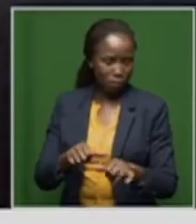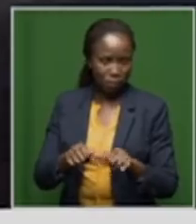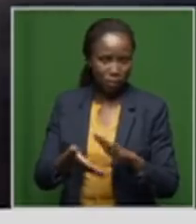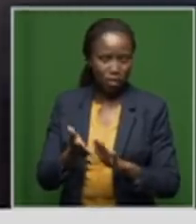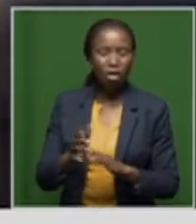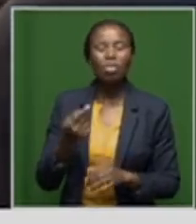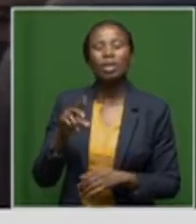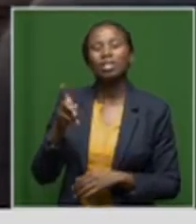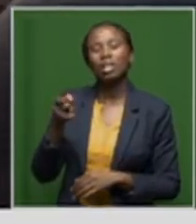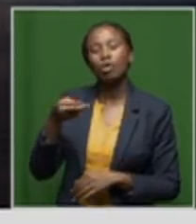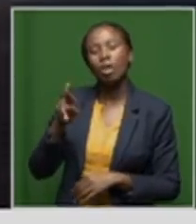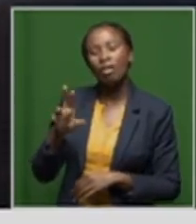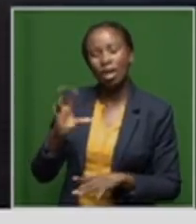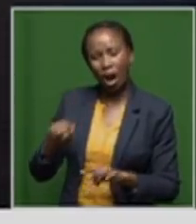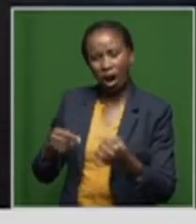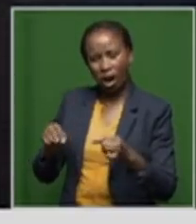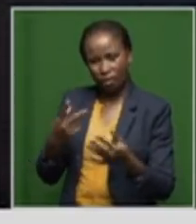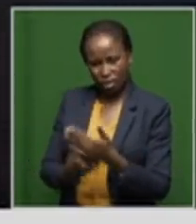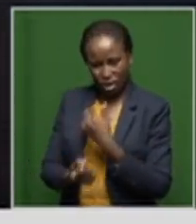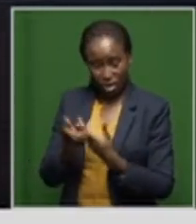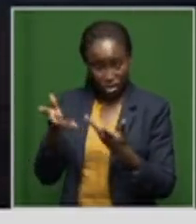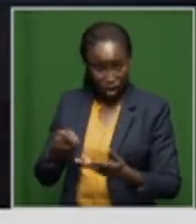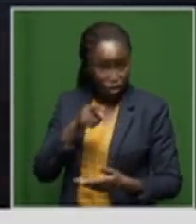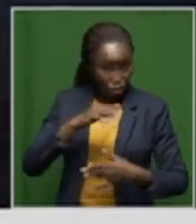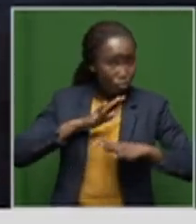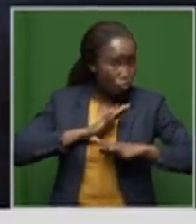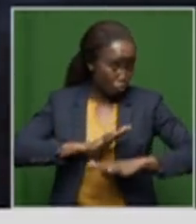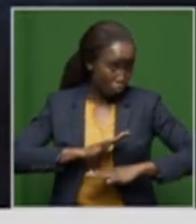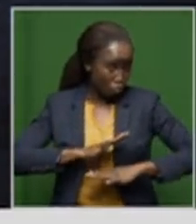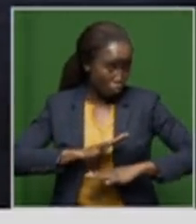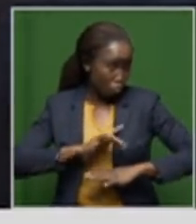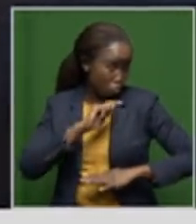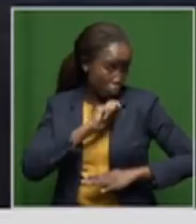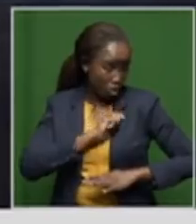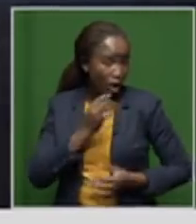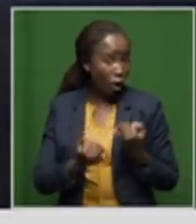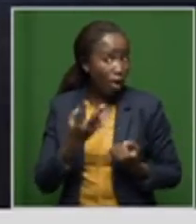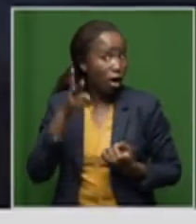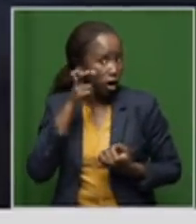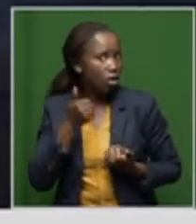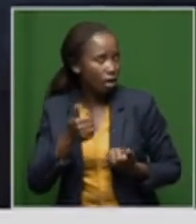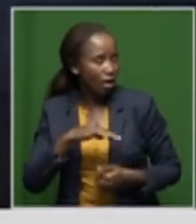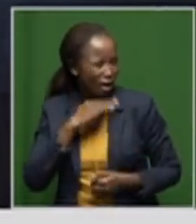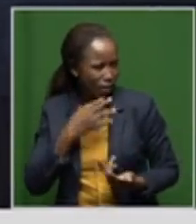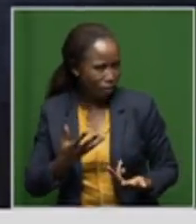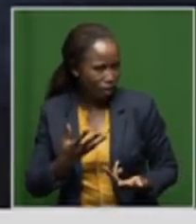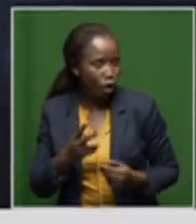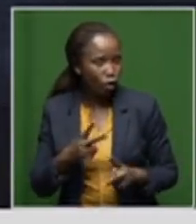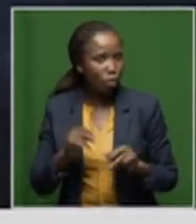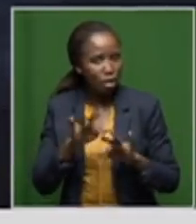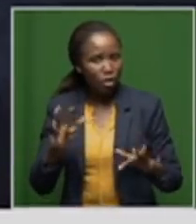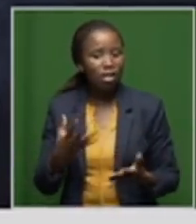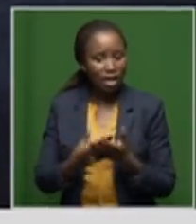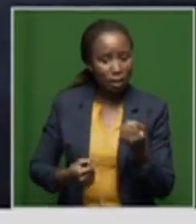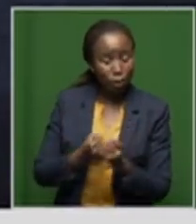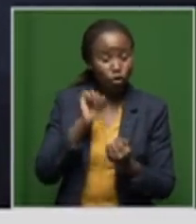Downer removed, the arguments that have been made there, are you satisfied that the court heard enough, and of course those who are supporting your